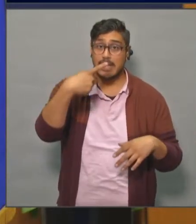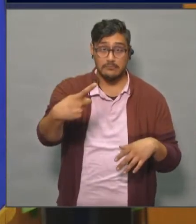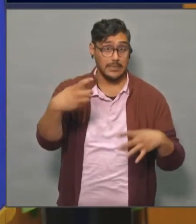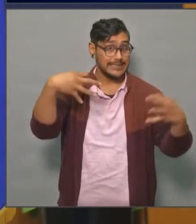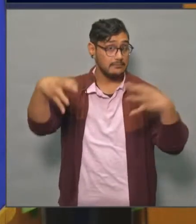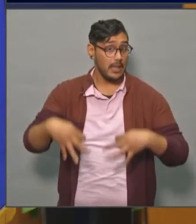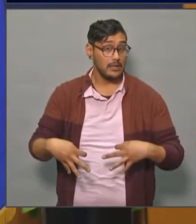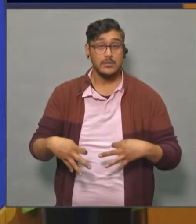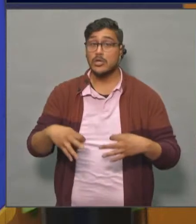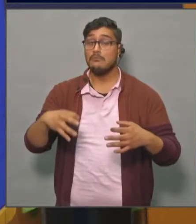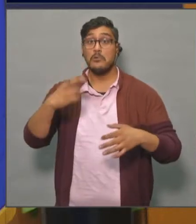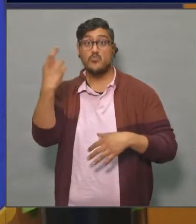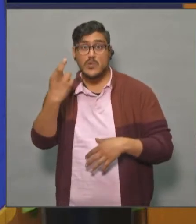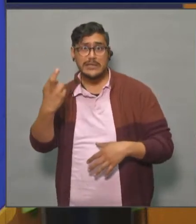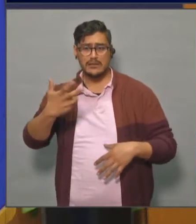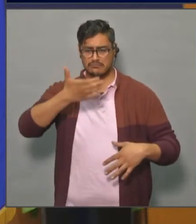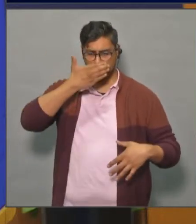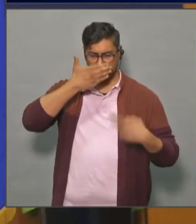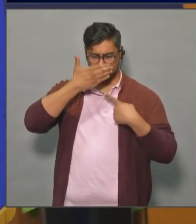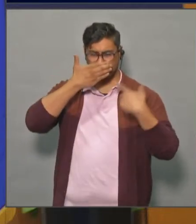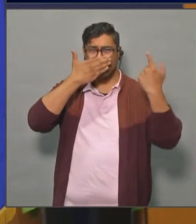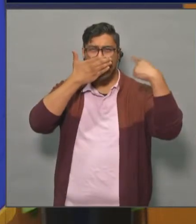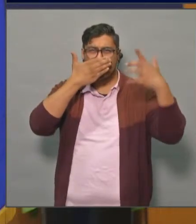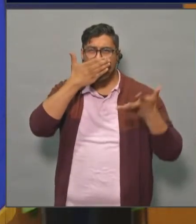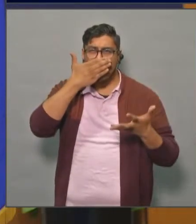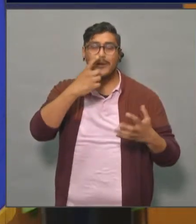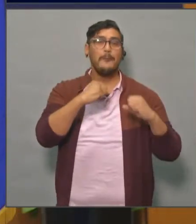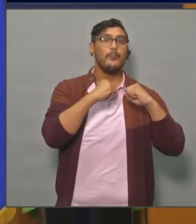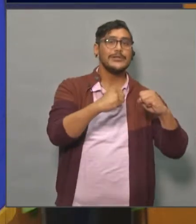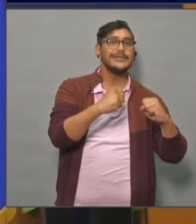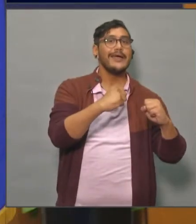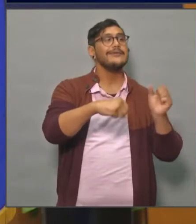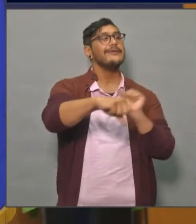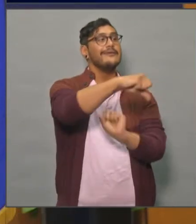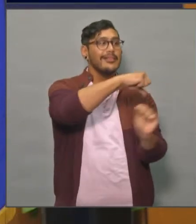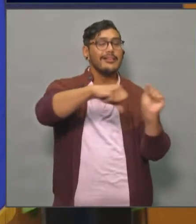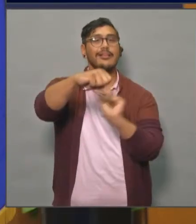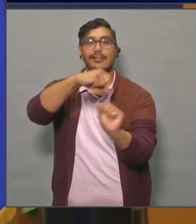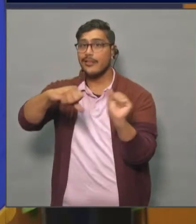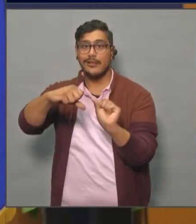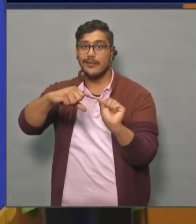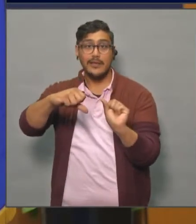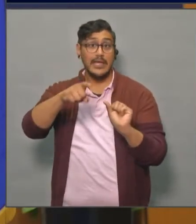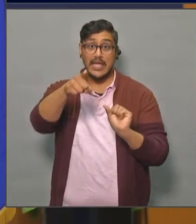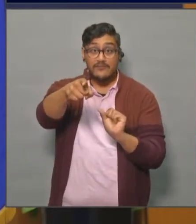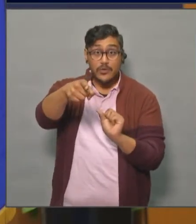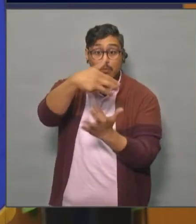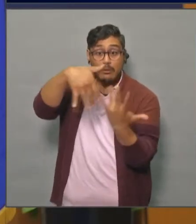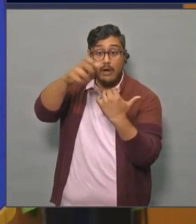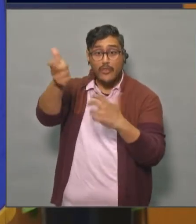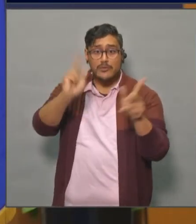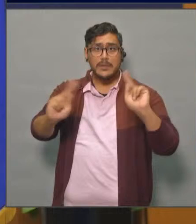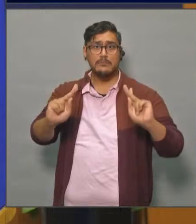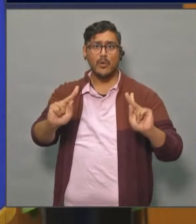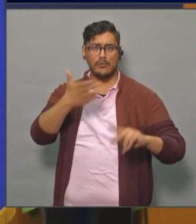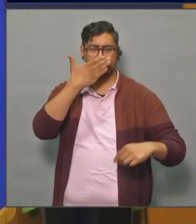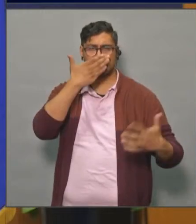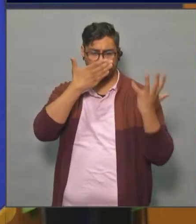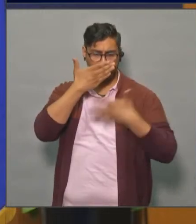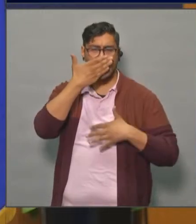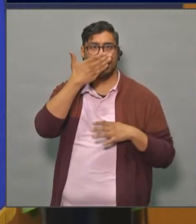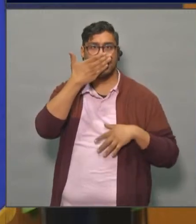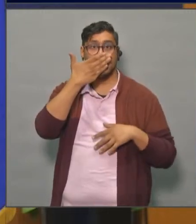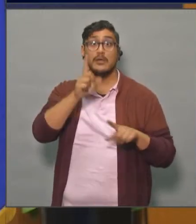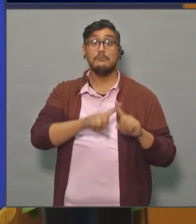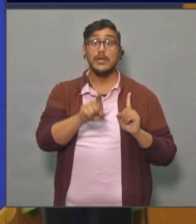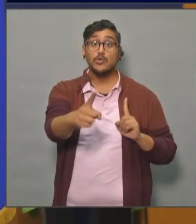face coverings is to protect others. It's really important when you're with other people that you have it on, but if you're by yourself, you're in your car by